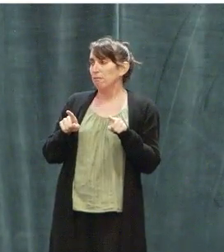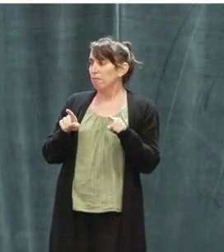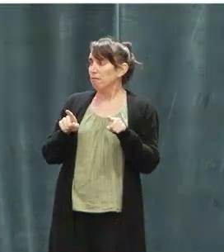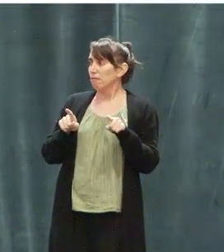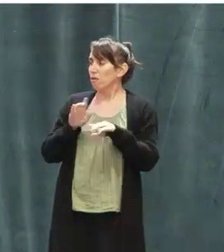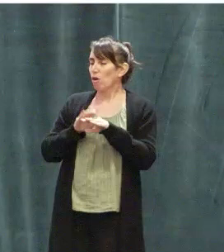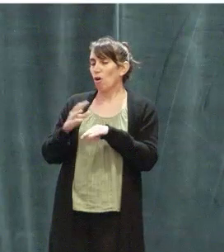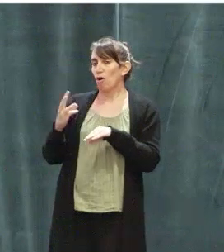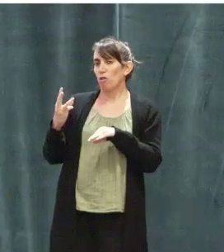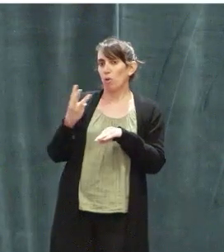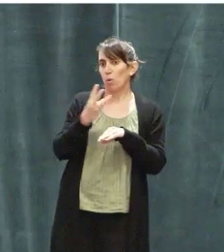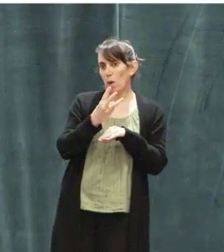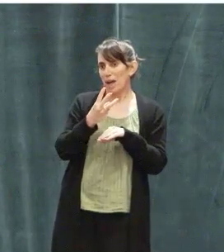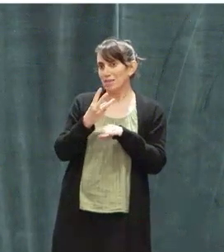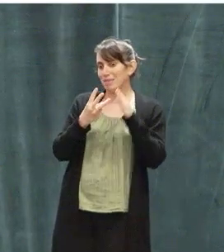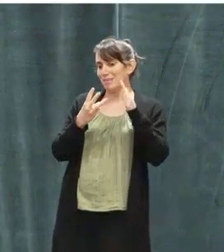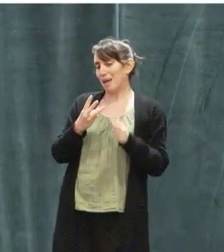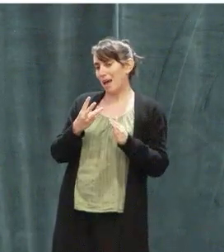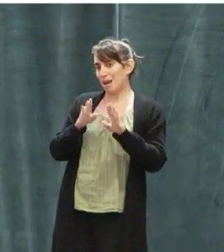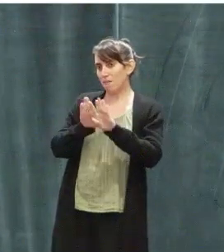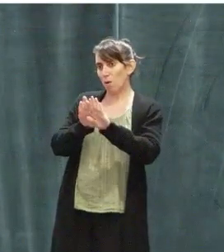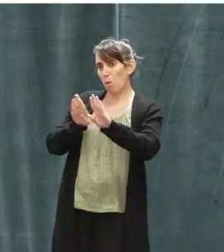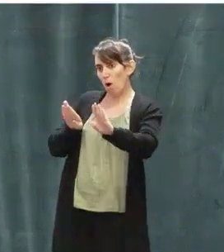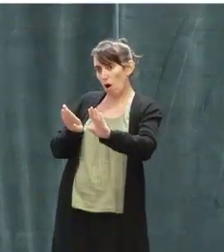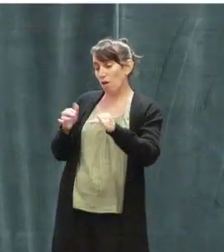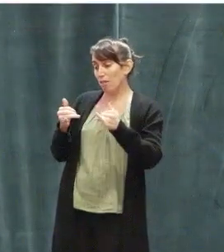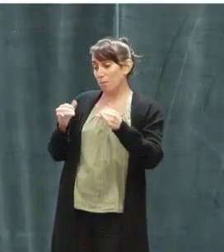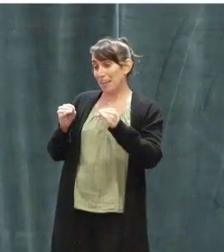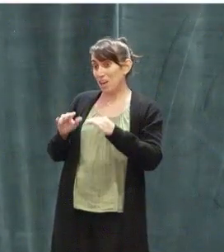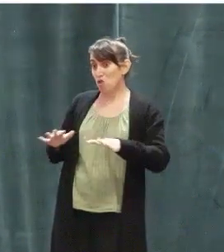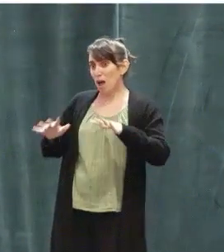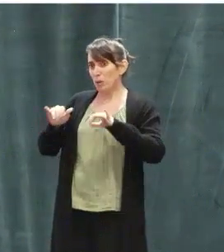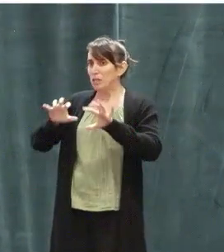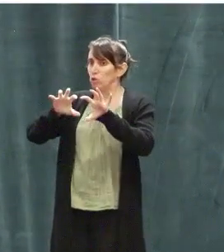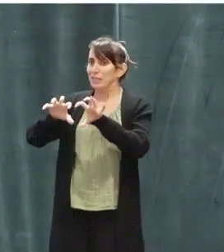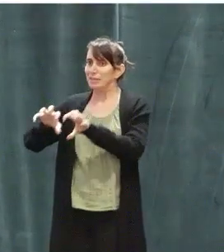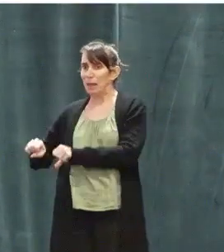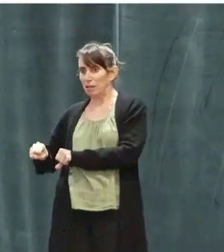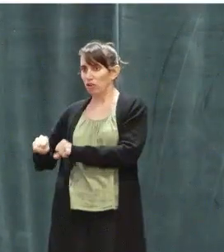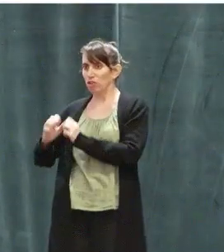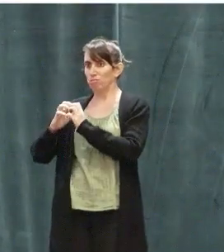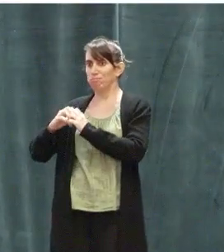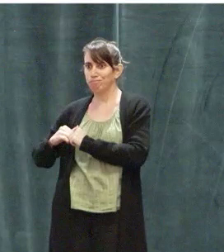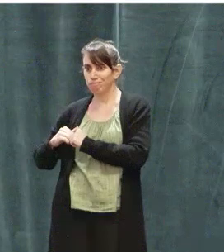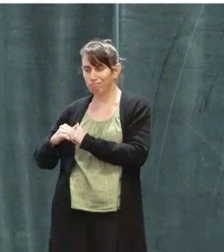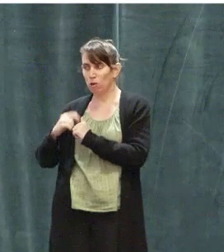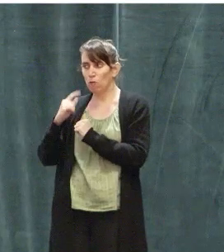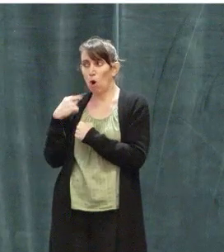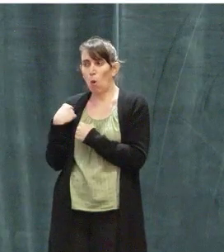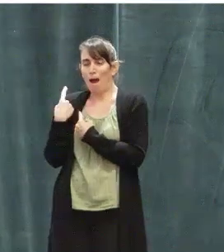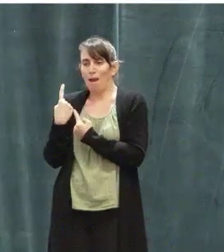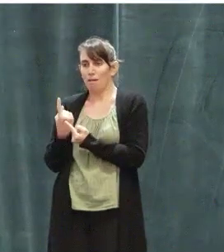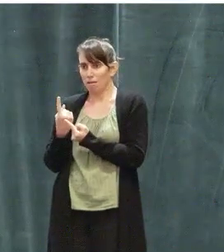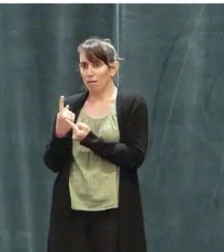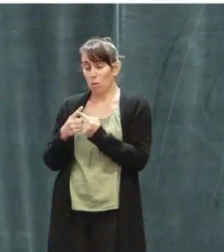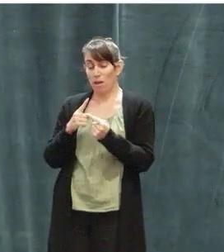the west side of the wall, so the playground will need to be dismantled for a period of time while that flood